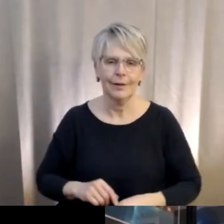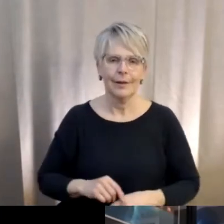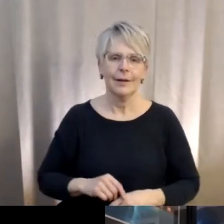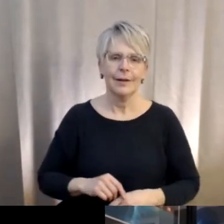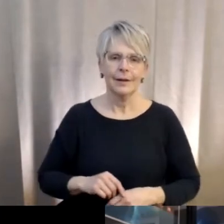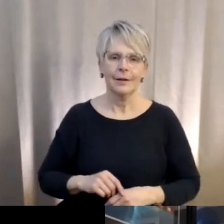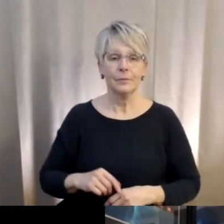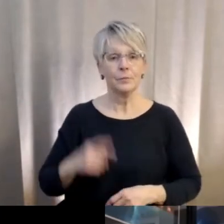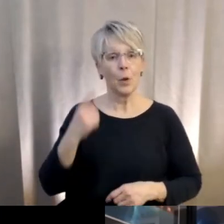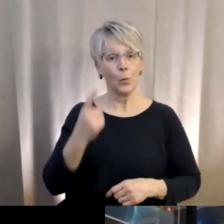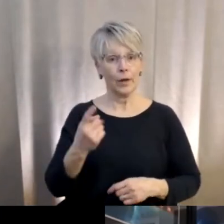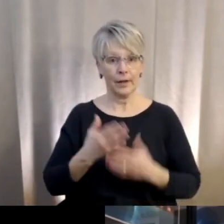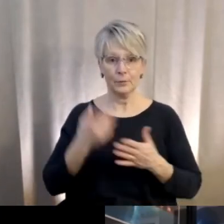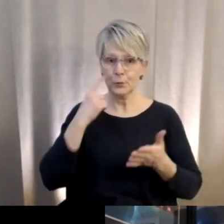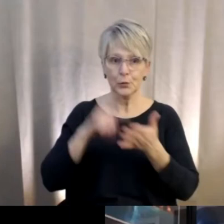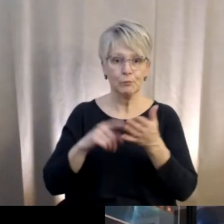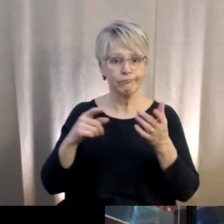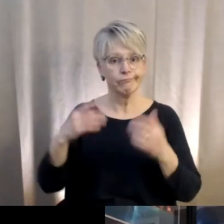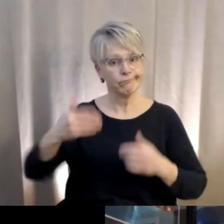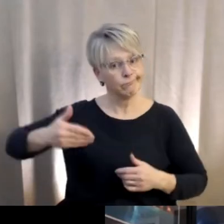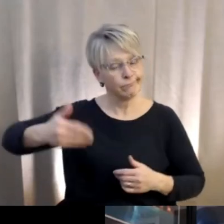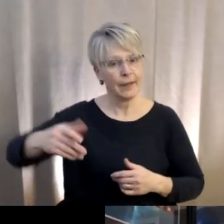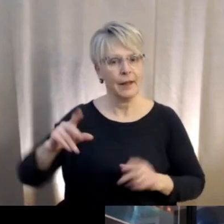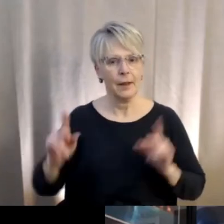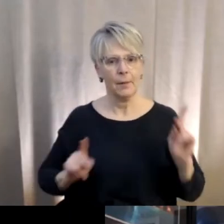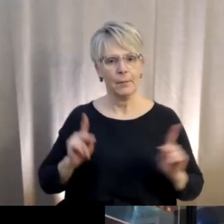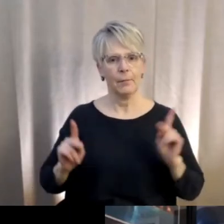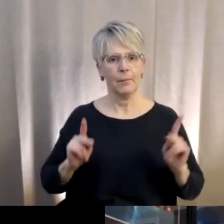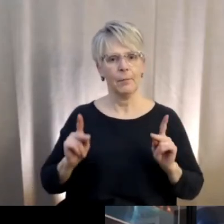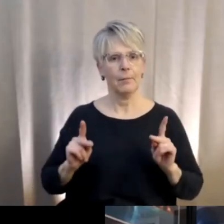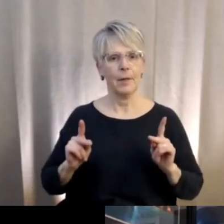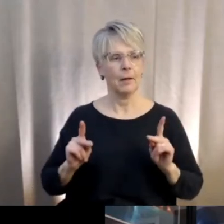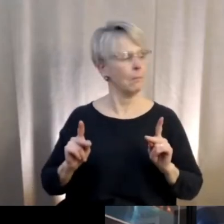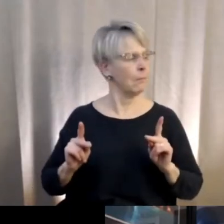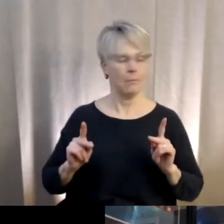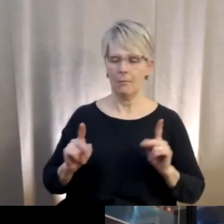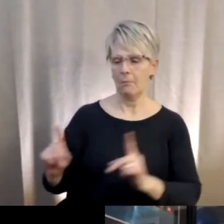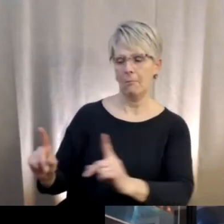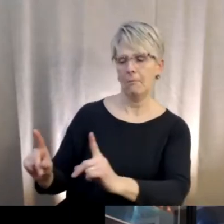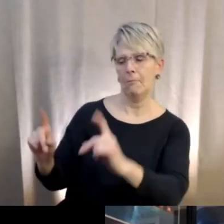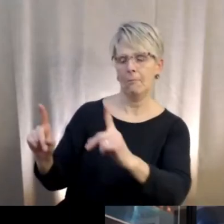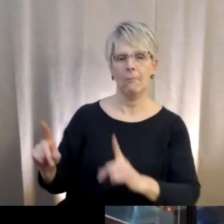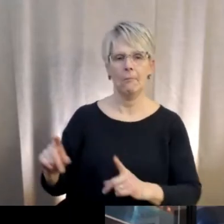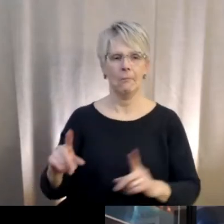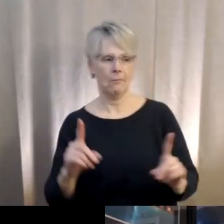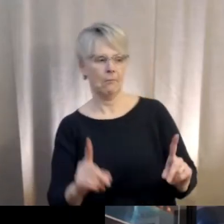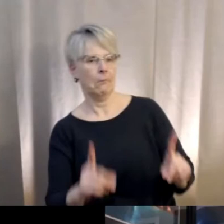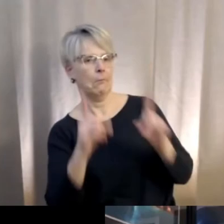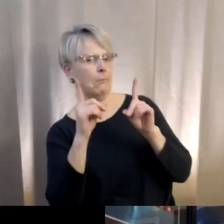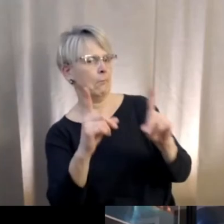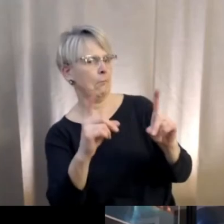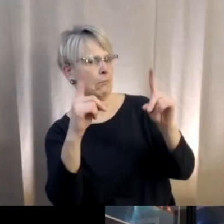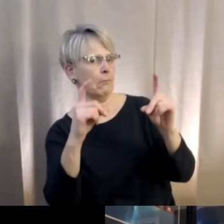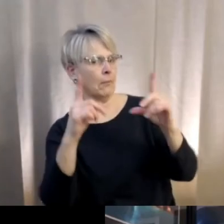You know, one thing that I've seen happen a lot is people sneaking photos of service dog teams, or